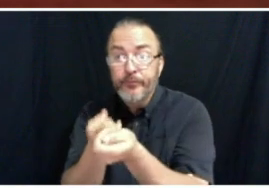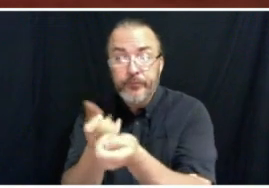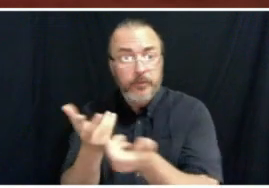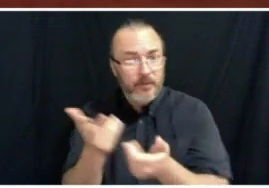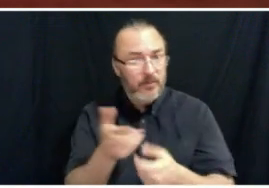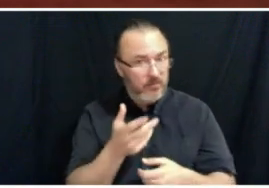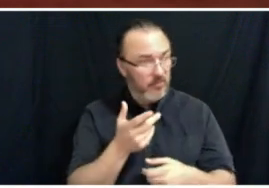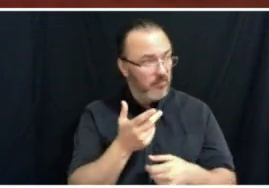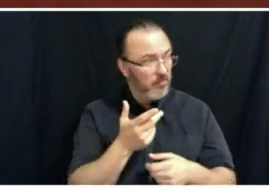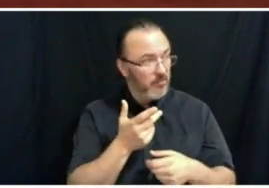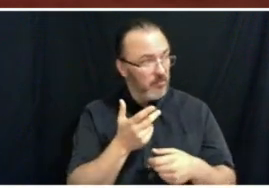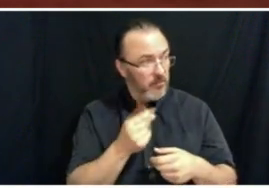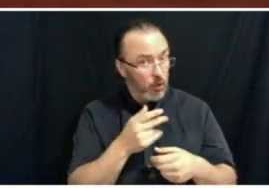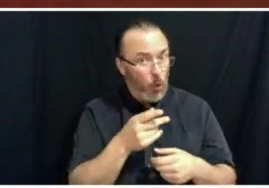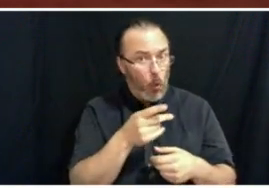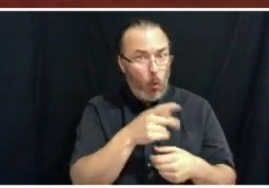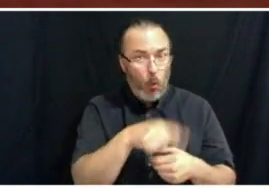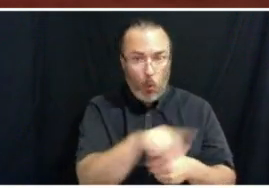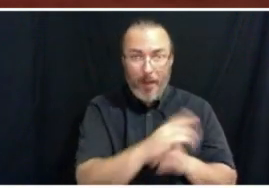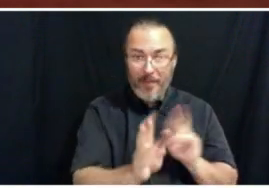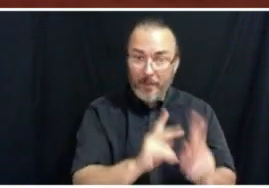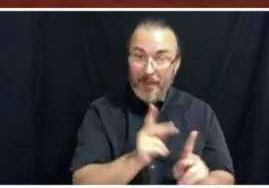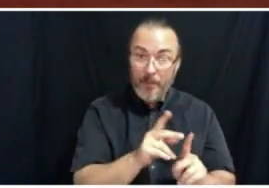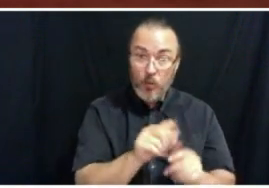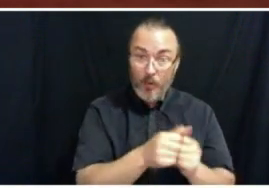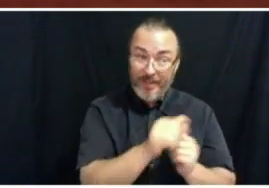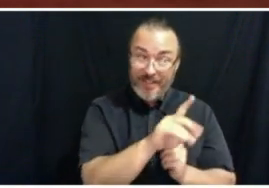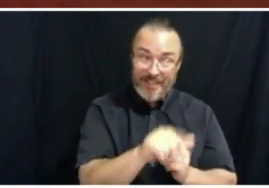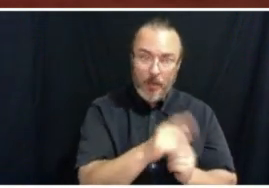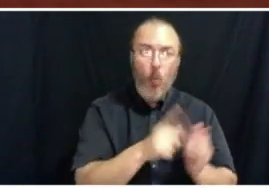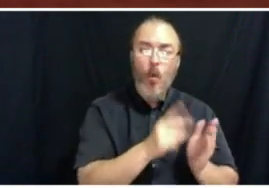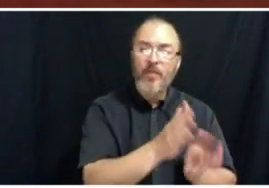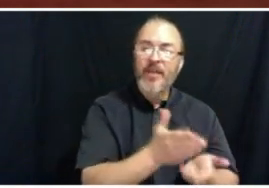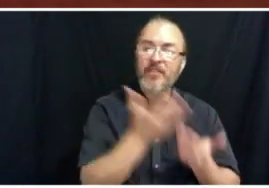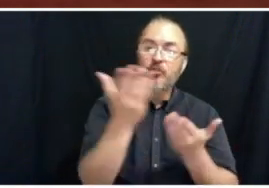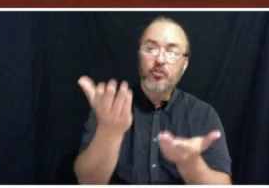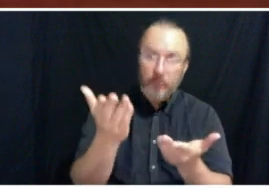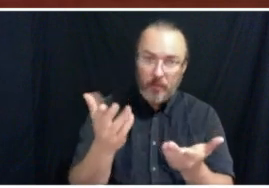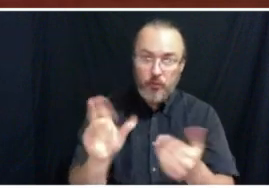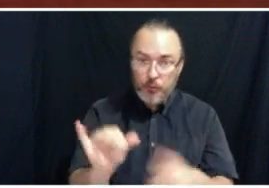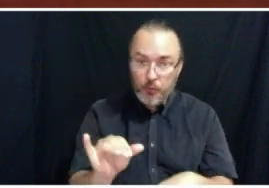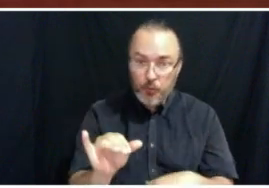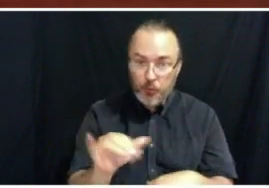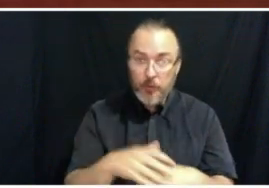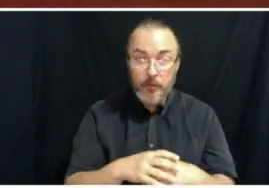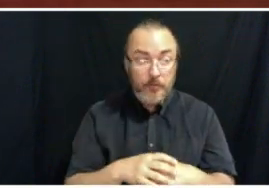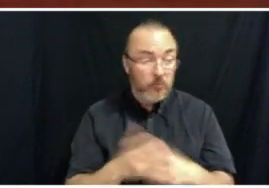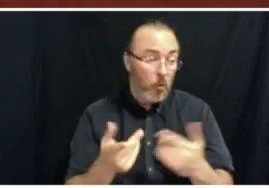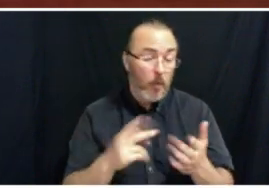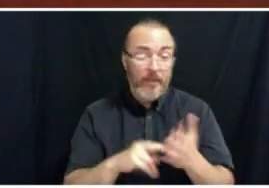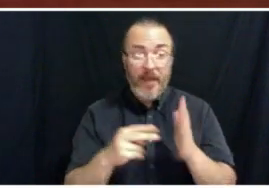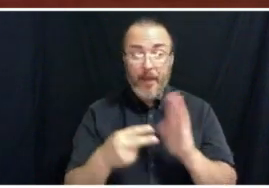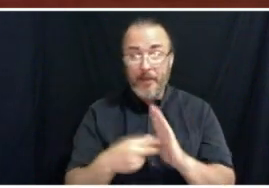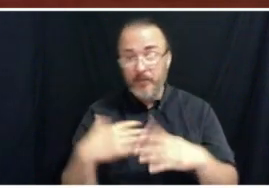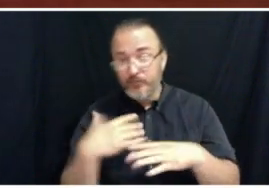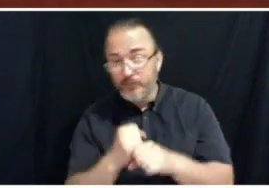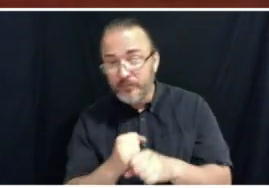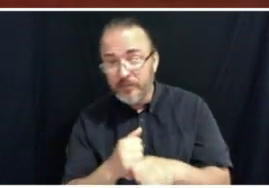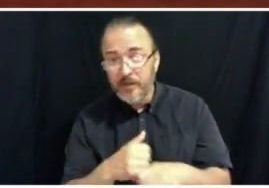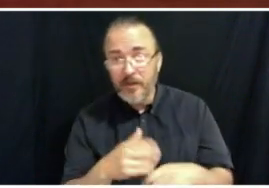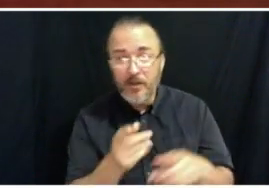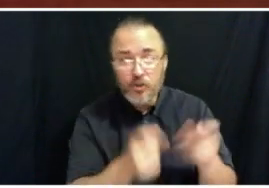can propose to their problems. So in synthesis, I would say strategic